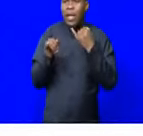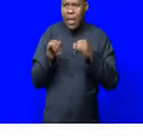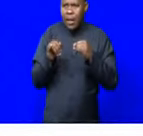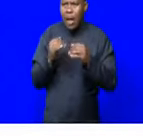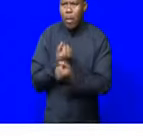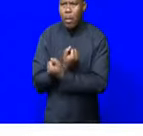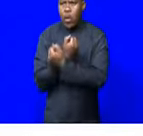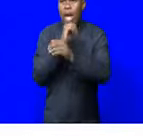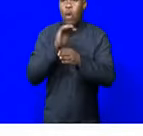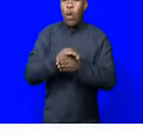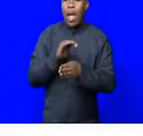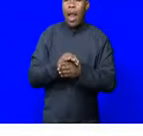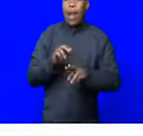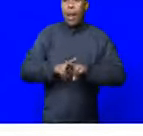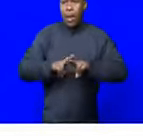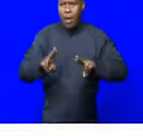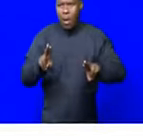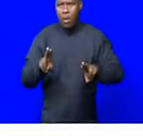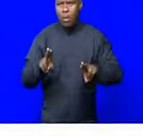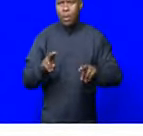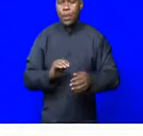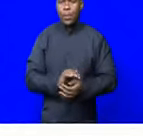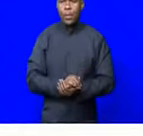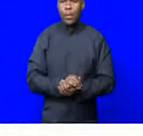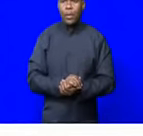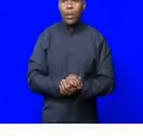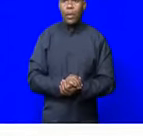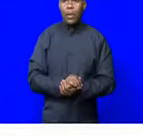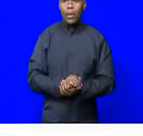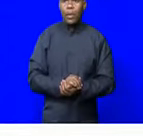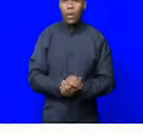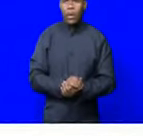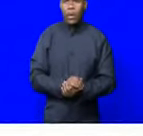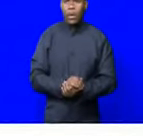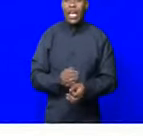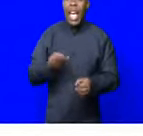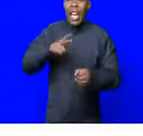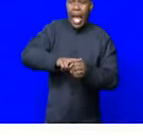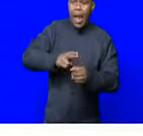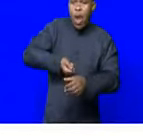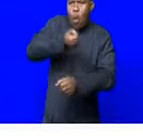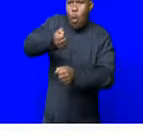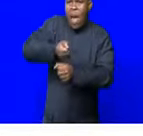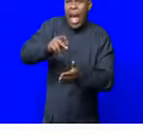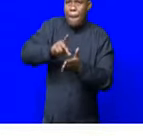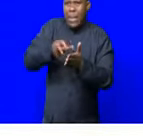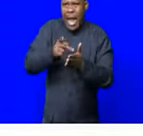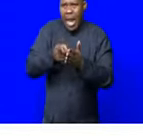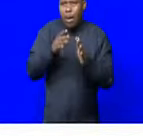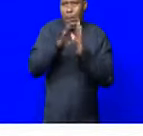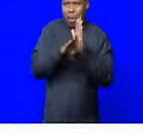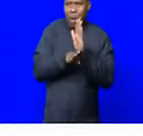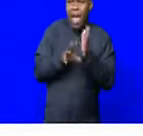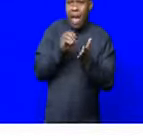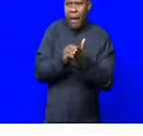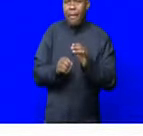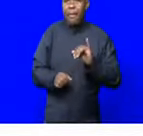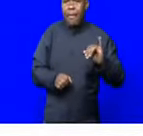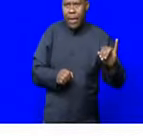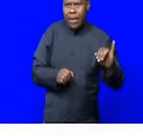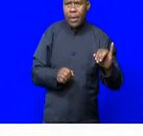ACOSCA we'll continuously engage. Yeah, we've developed a couple of strategies around this. One is to build